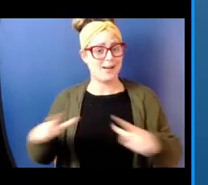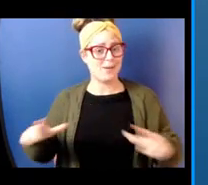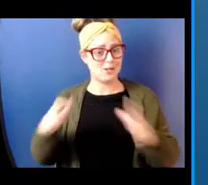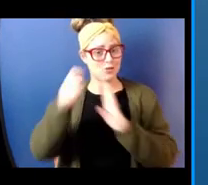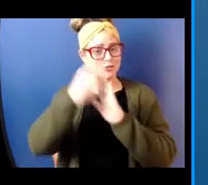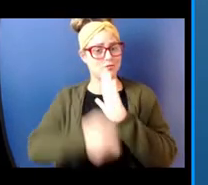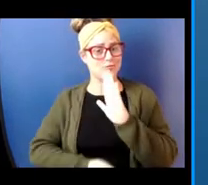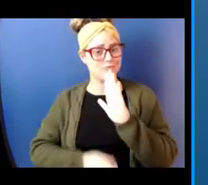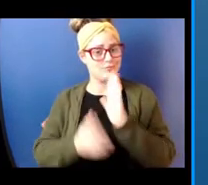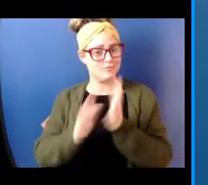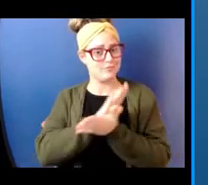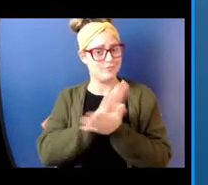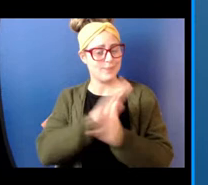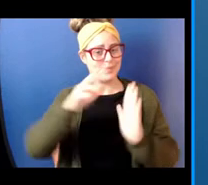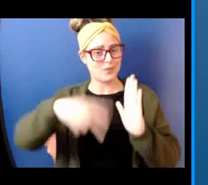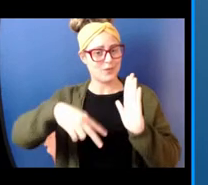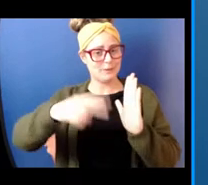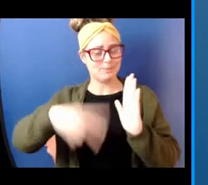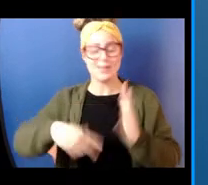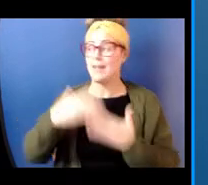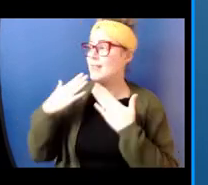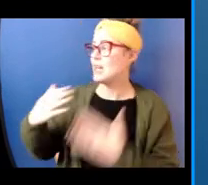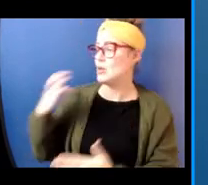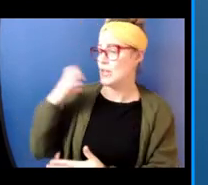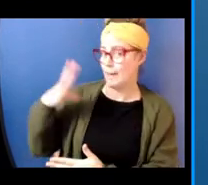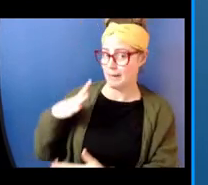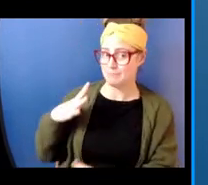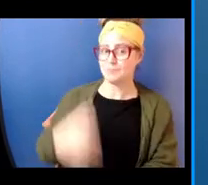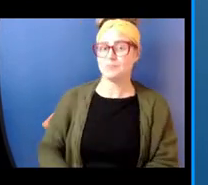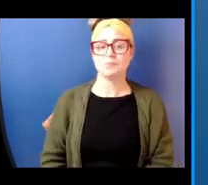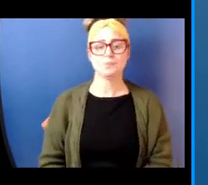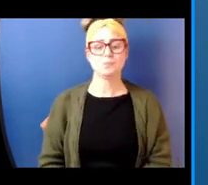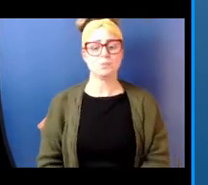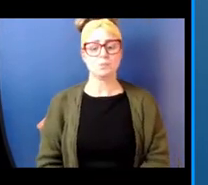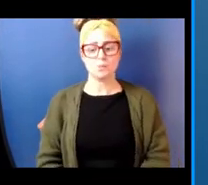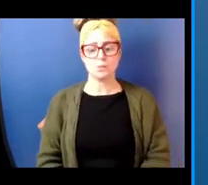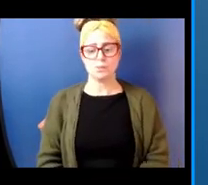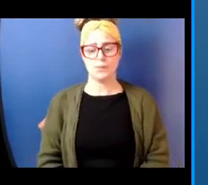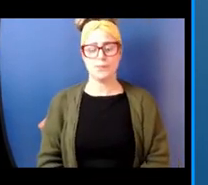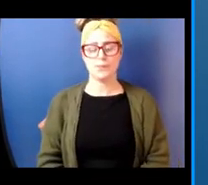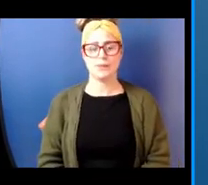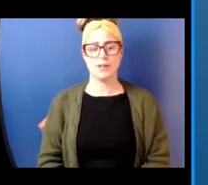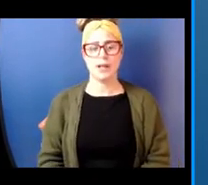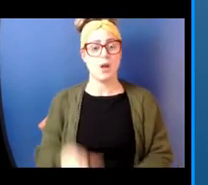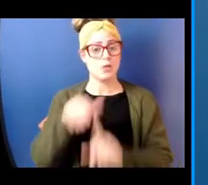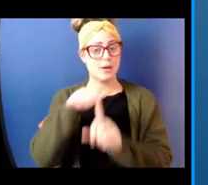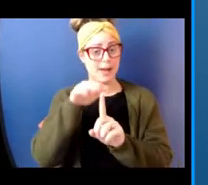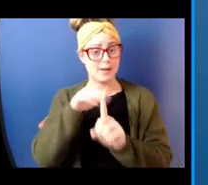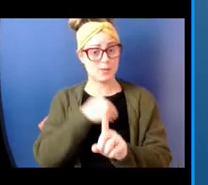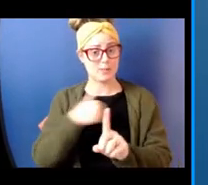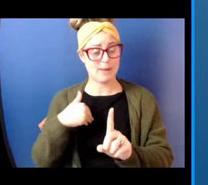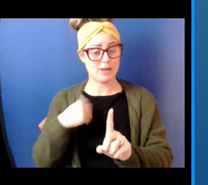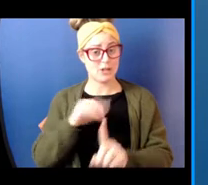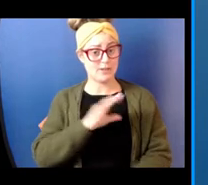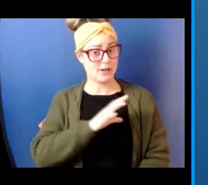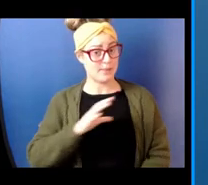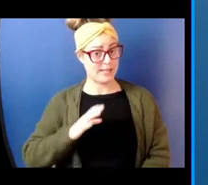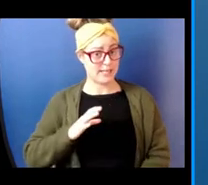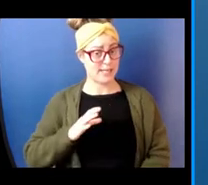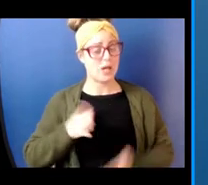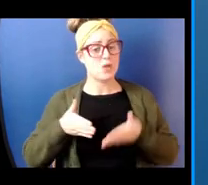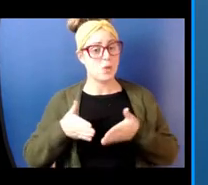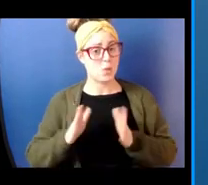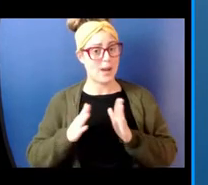thank you chair so the waiver the as a reminder to the members of the committee the way that our rule